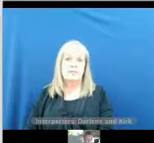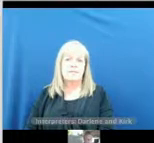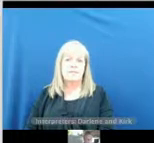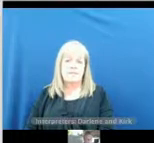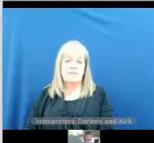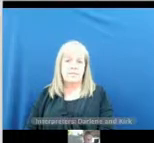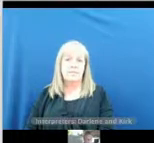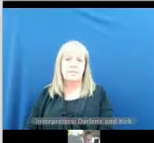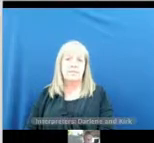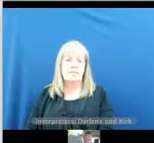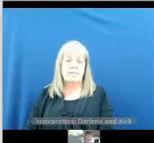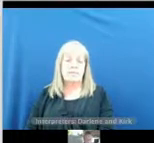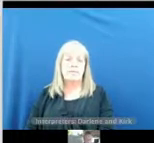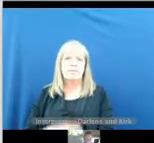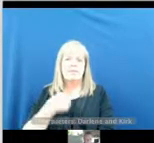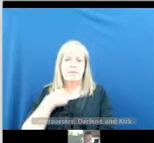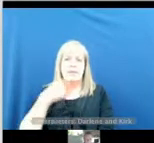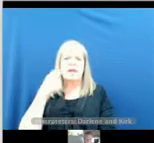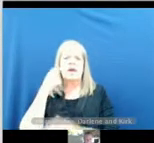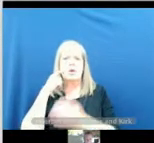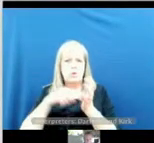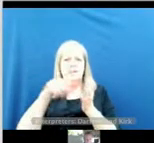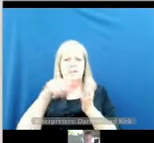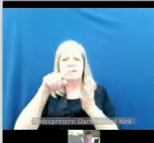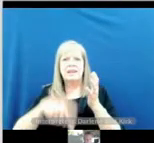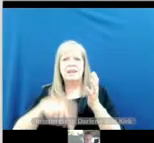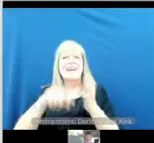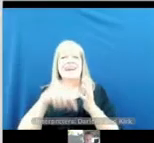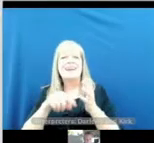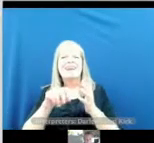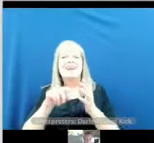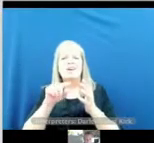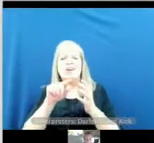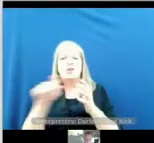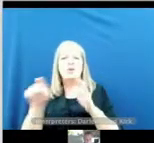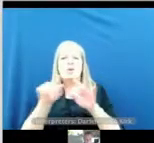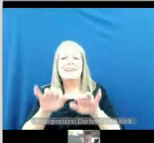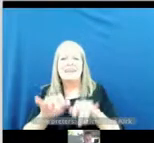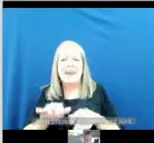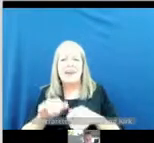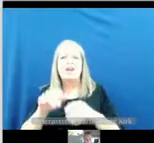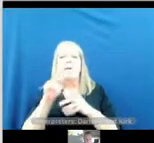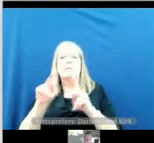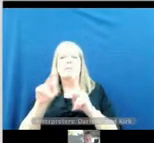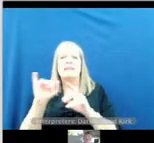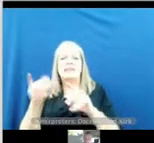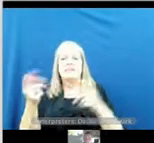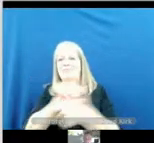Oh, I see there was some sharing of the resources in the text box while I was jabbering away. That's great.